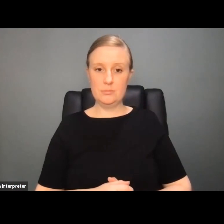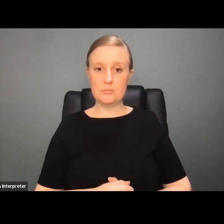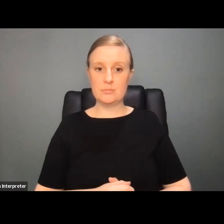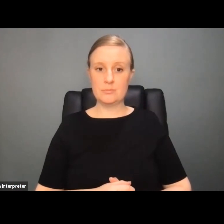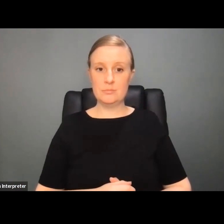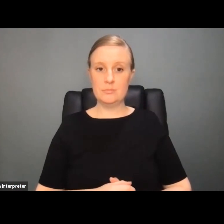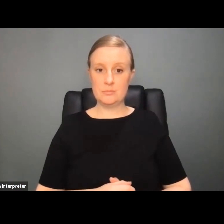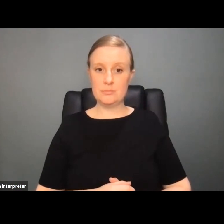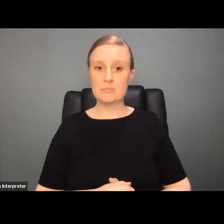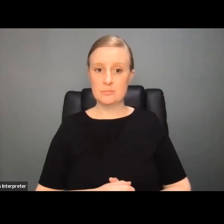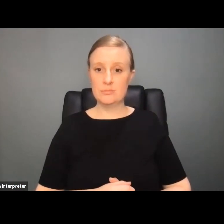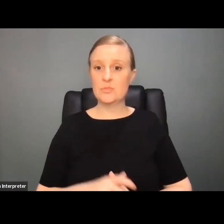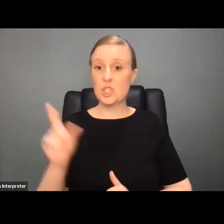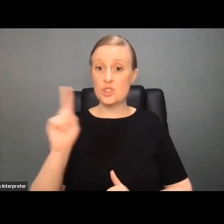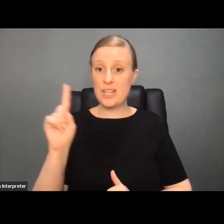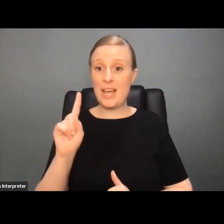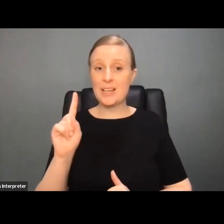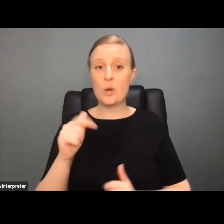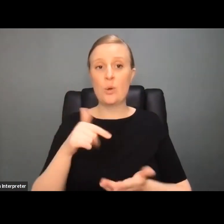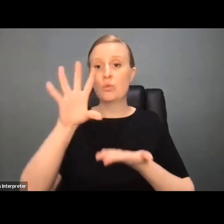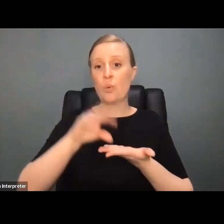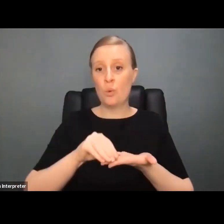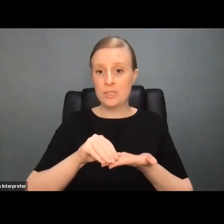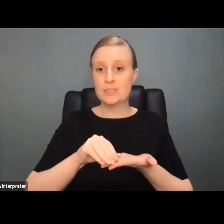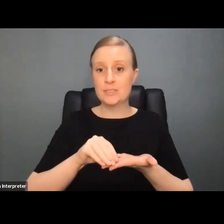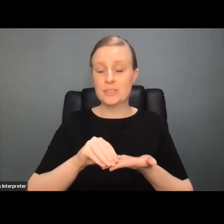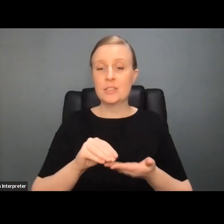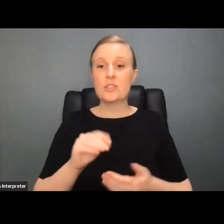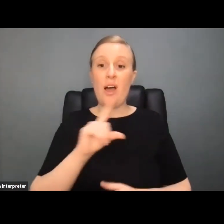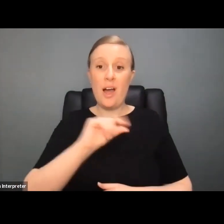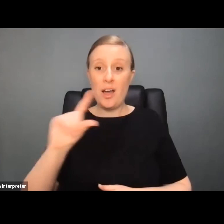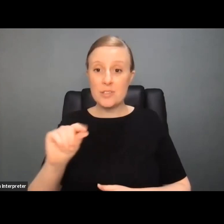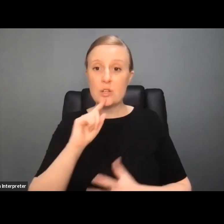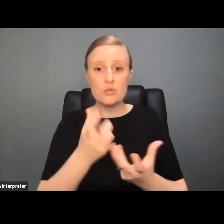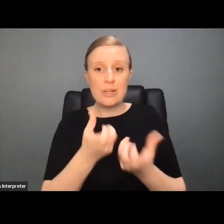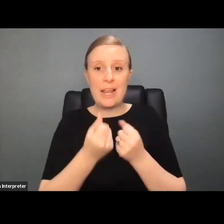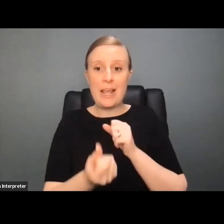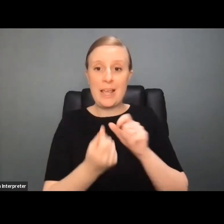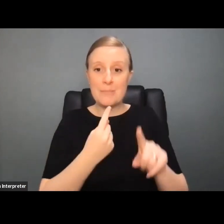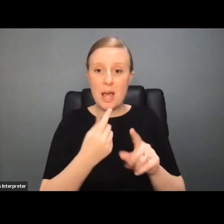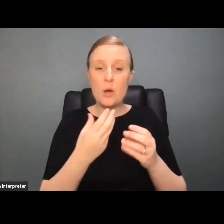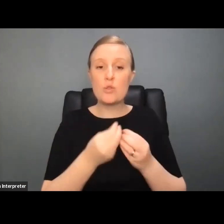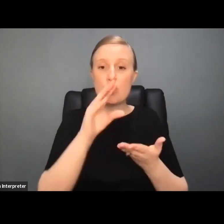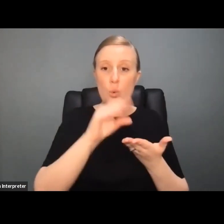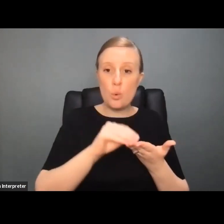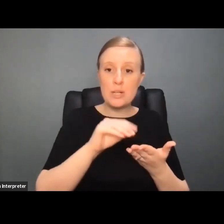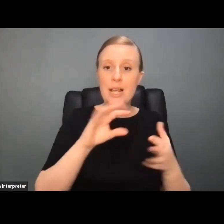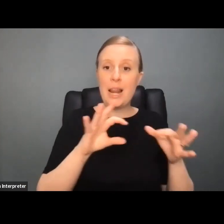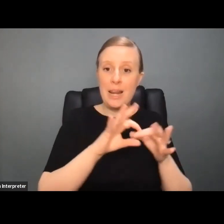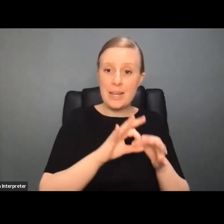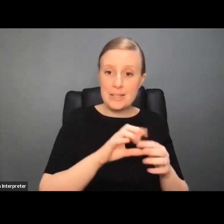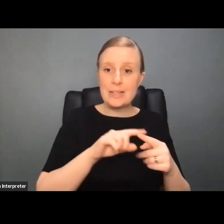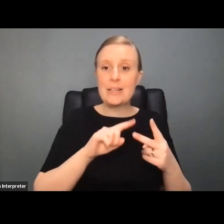recording of these sessions will be emailed to you. I think you'll also probably receive a request for some feedback on the